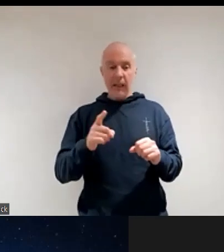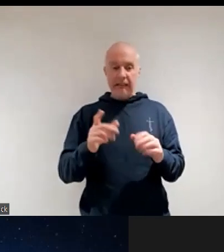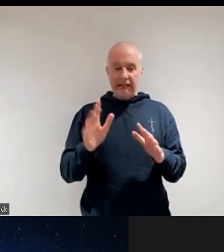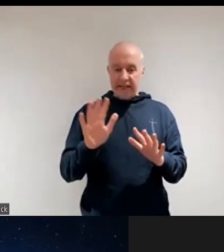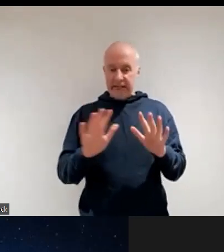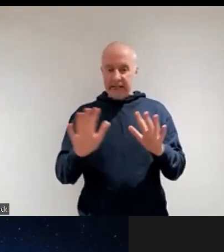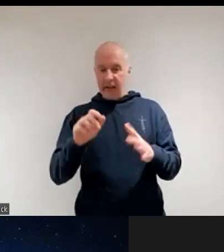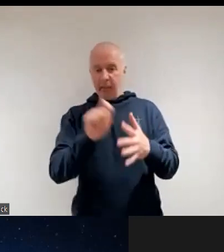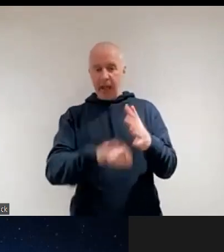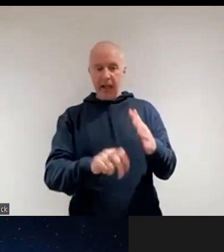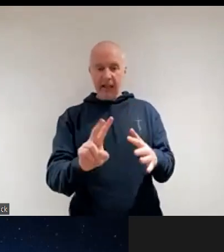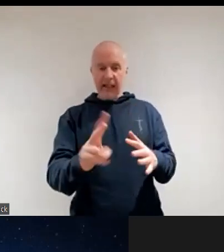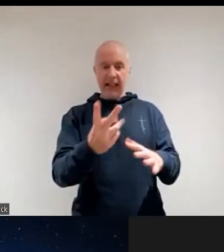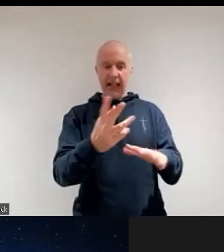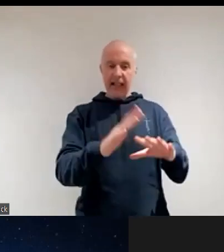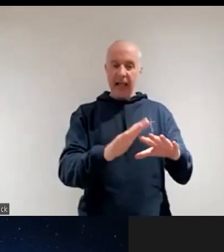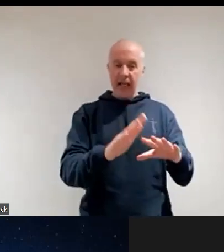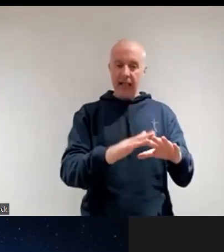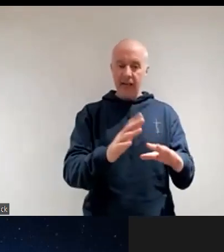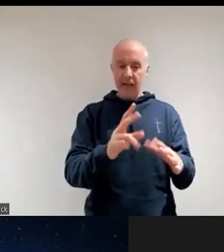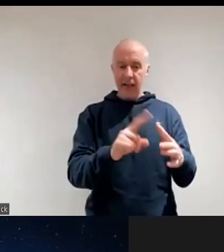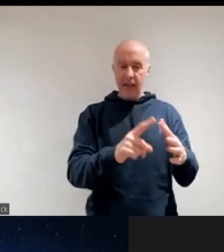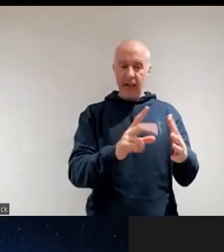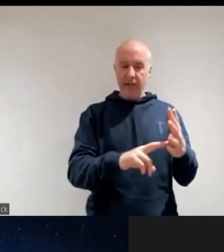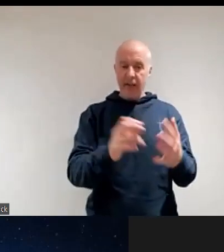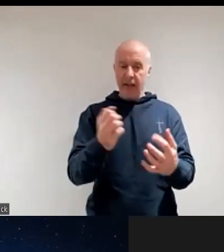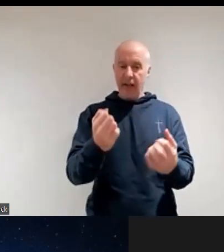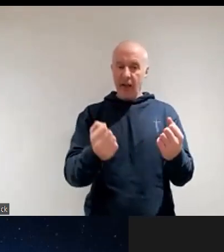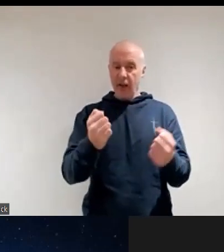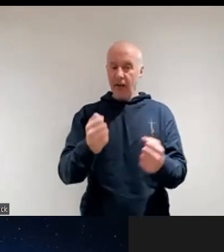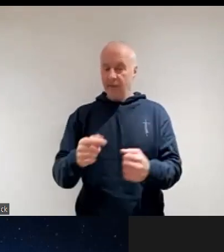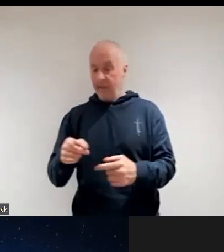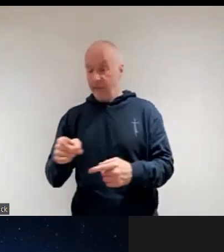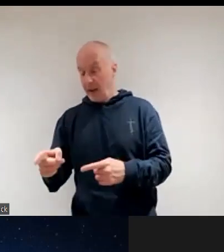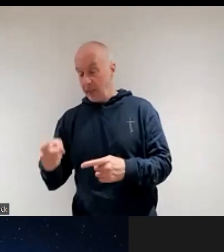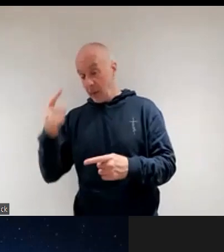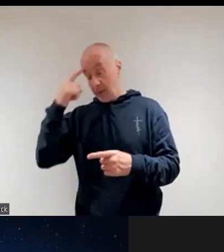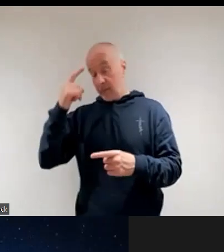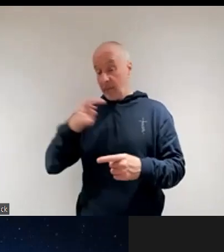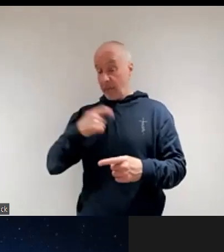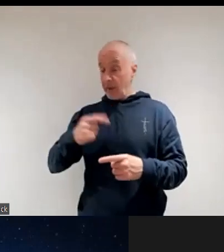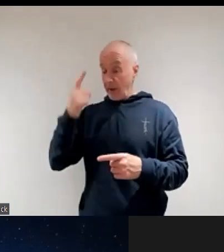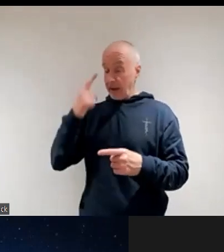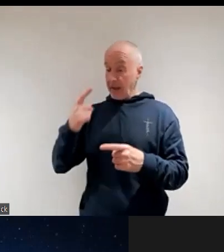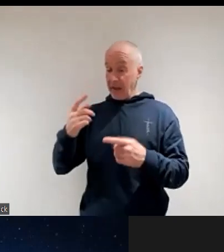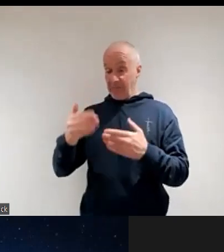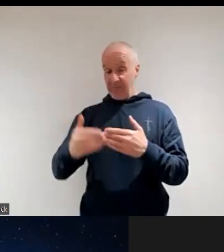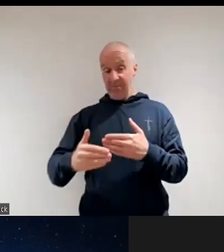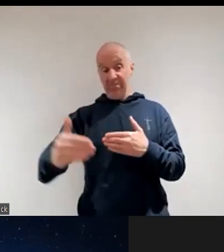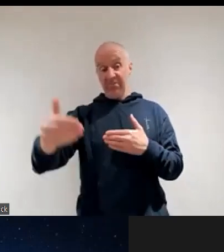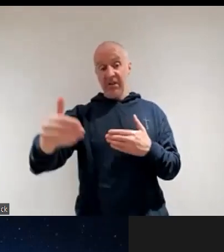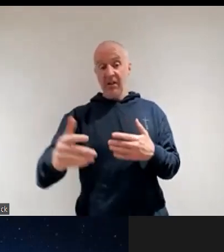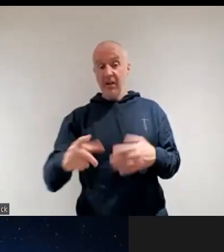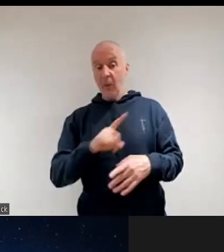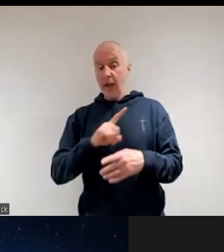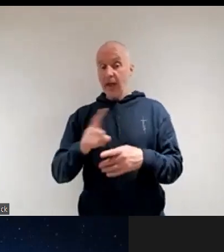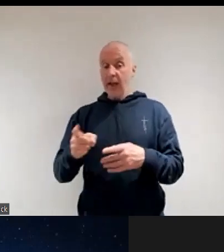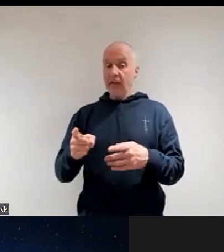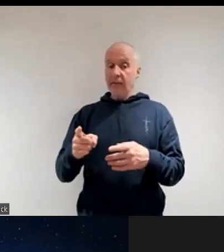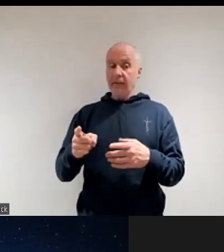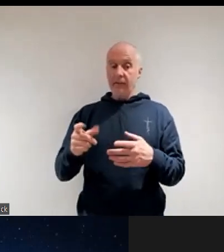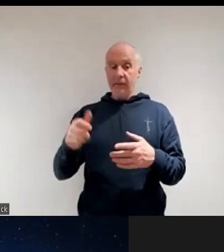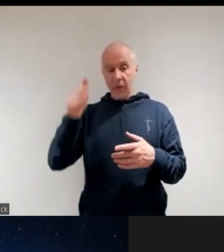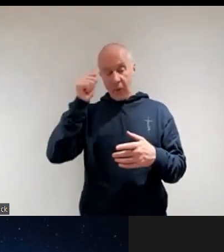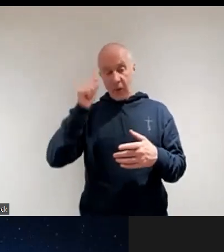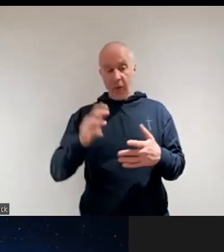cars. But personally, I think that they can last longer, even if they can't, because of the state of the health is dropping